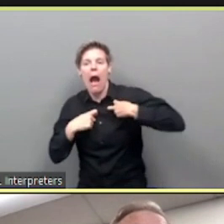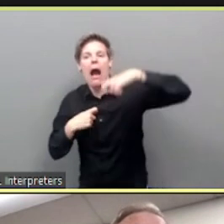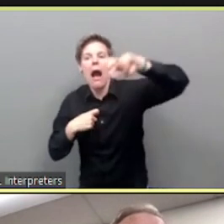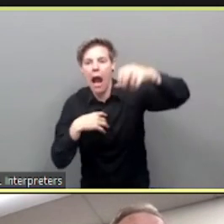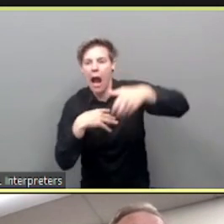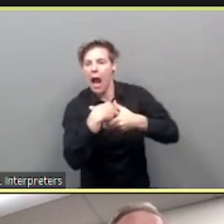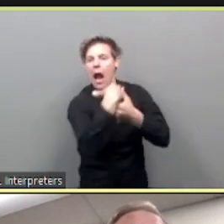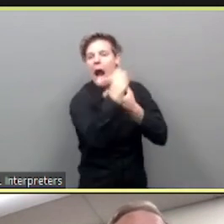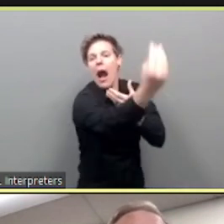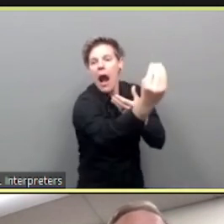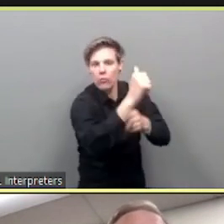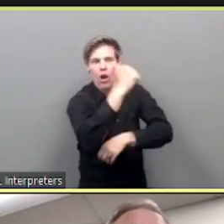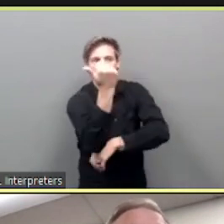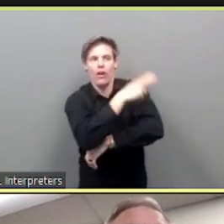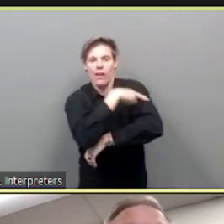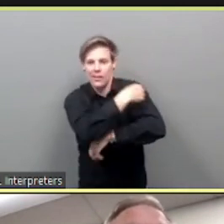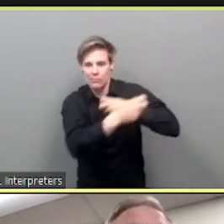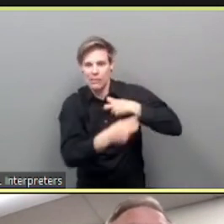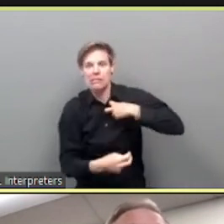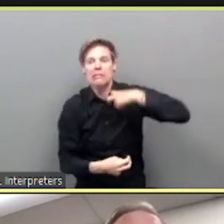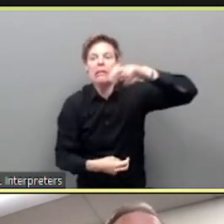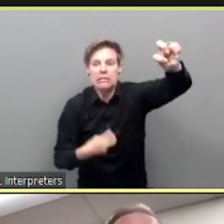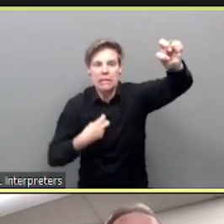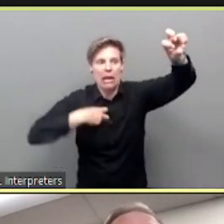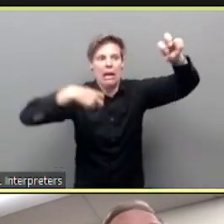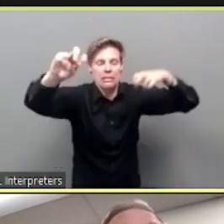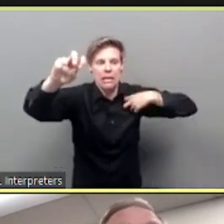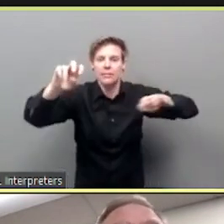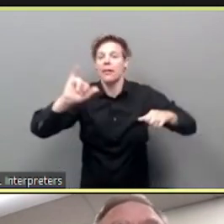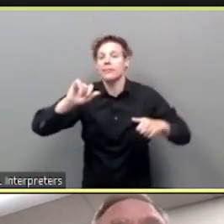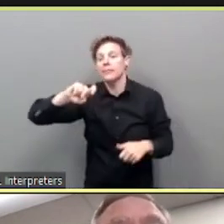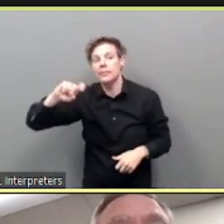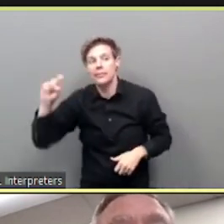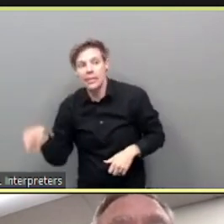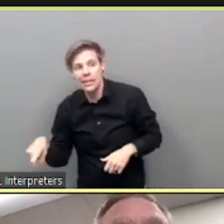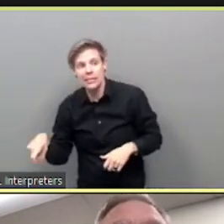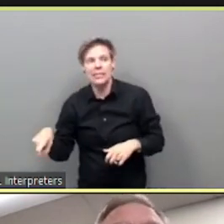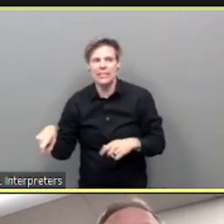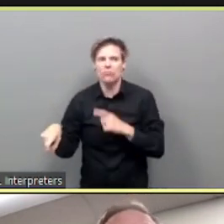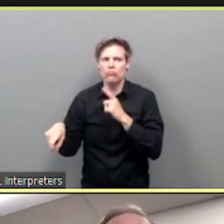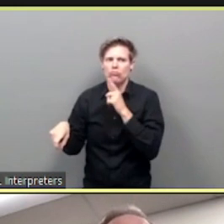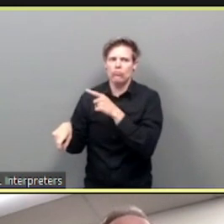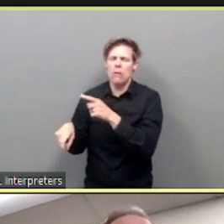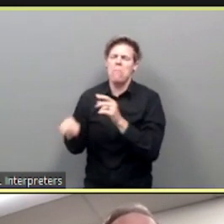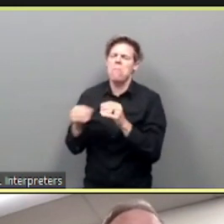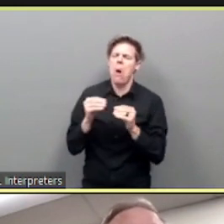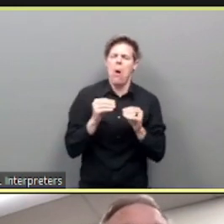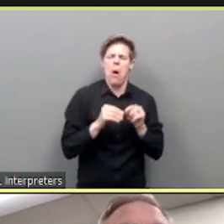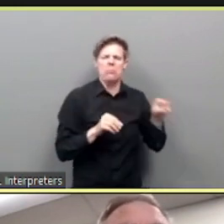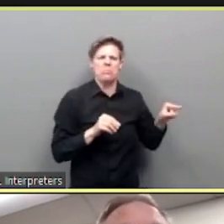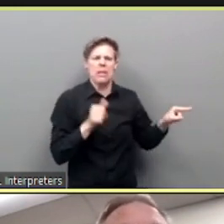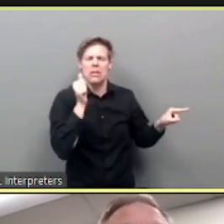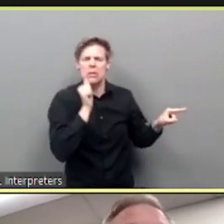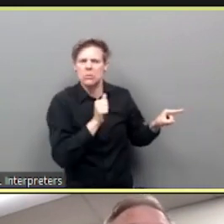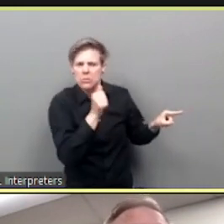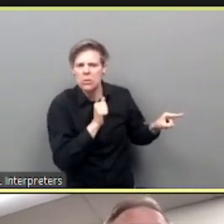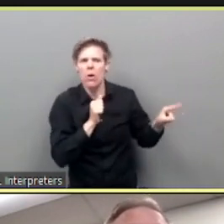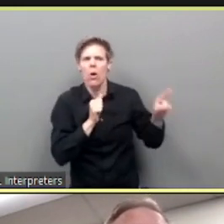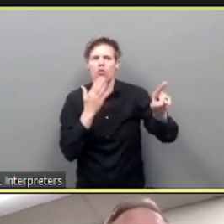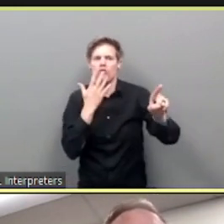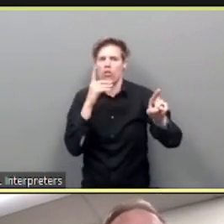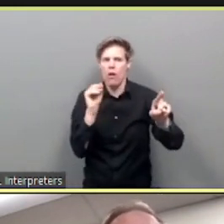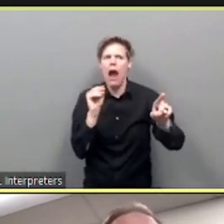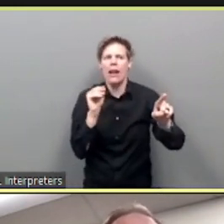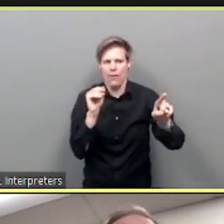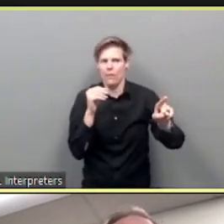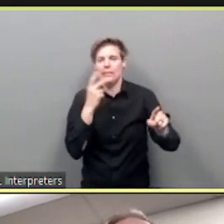in other states. And you can see Texas, it's really just Texas, Arizona, and Colorado, and you can see the numbers there. So you